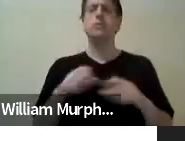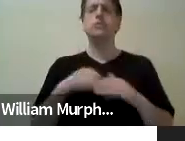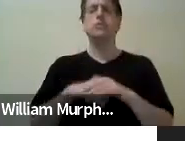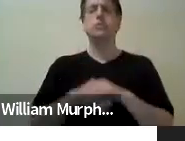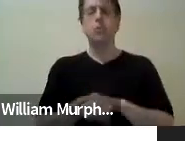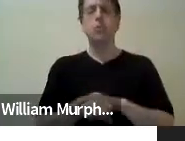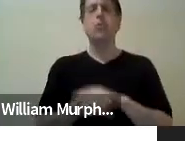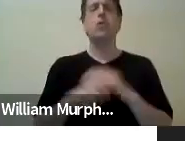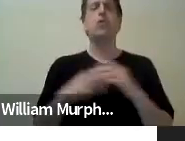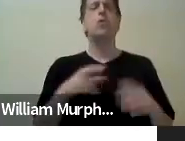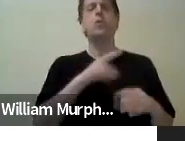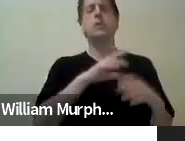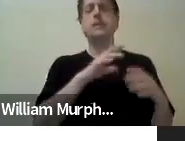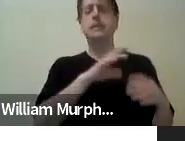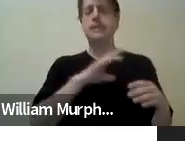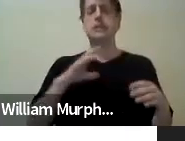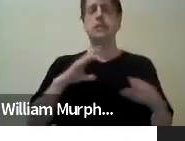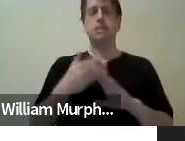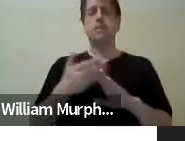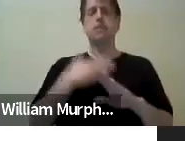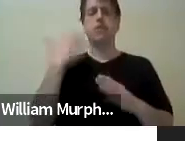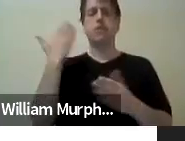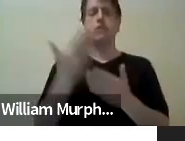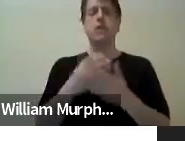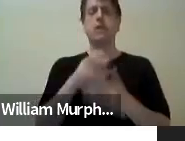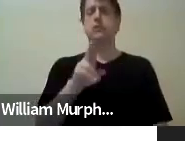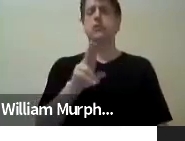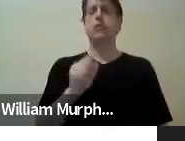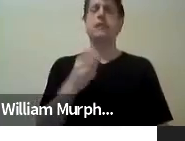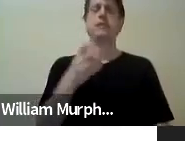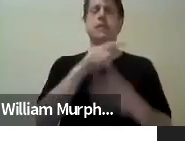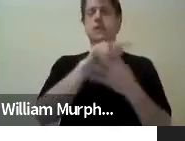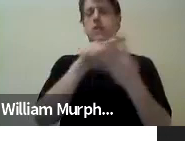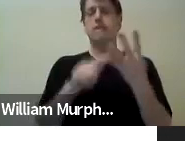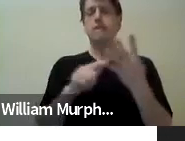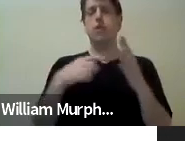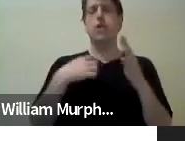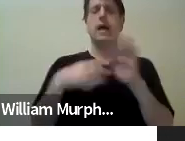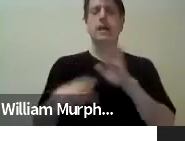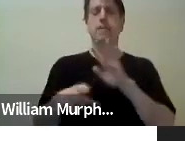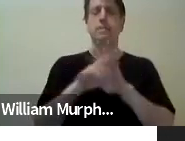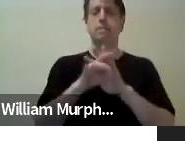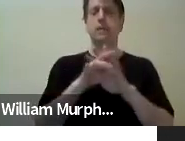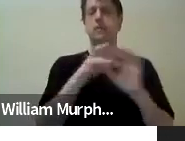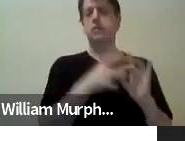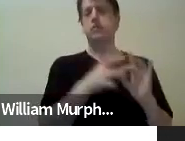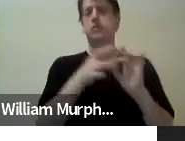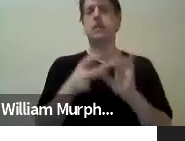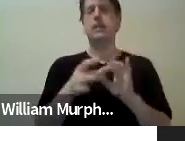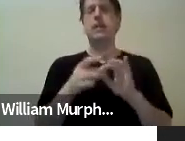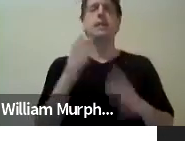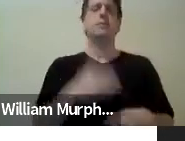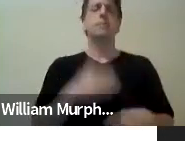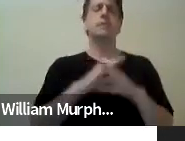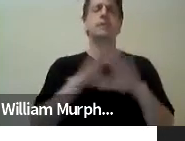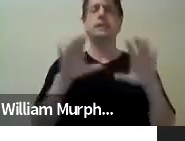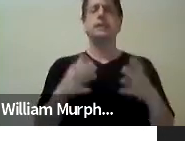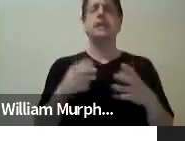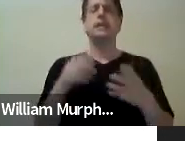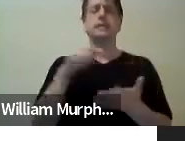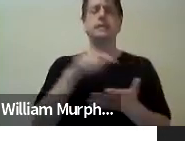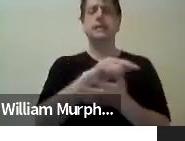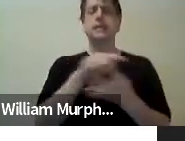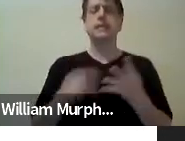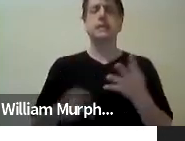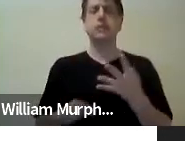citizenship to prior to arriving in the US. There are four that I picked out related protected classes, and these ones are